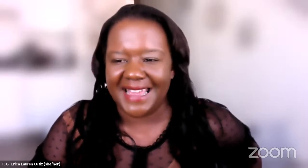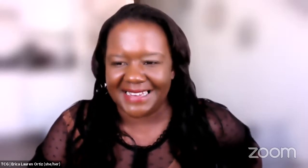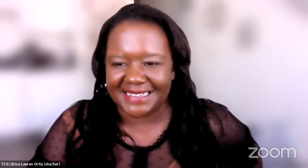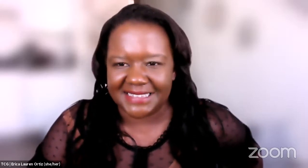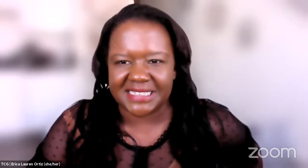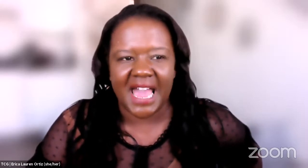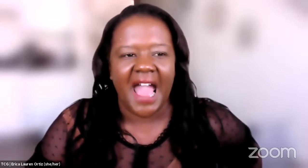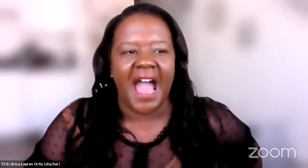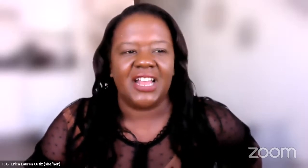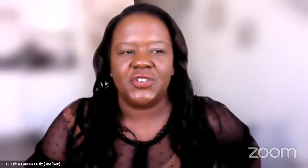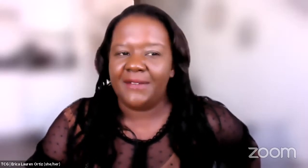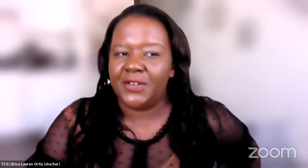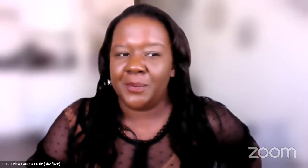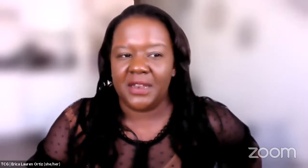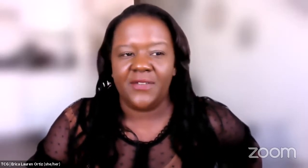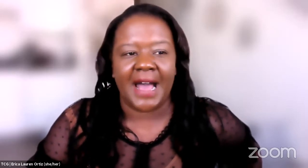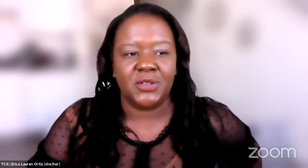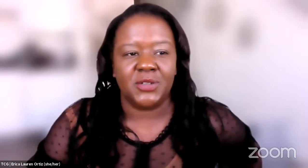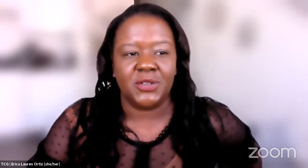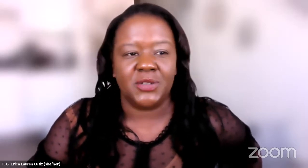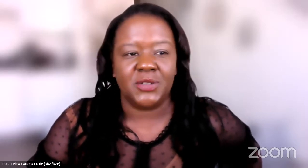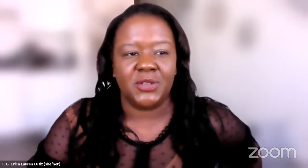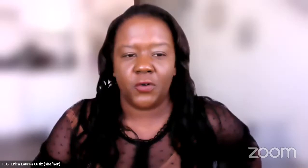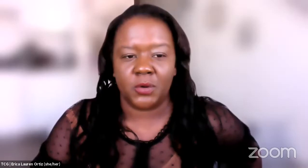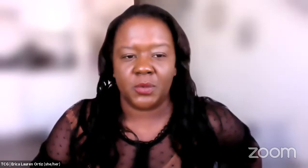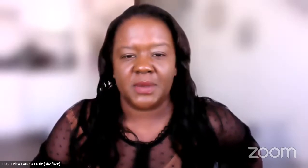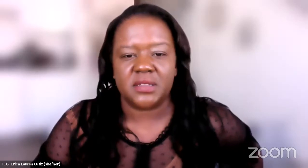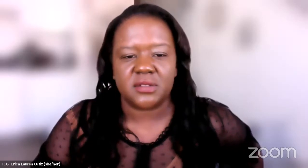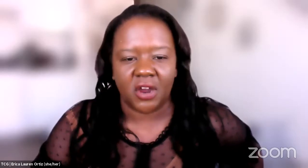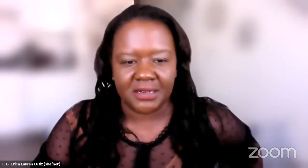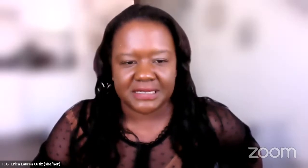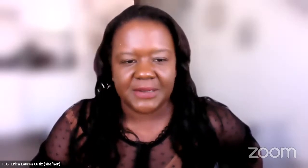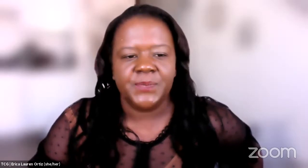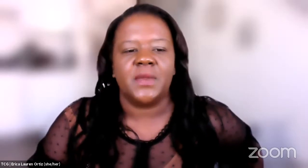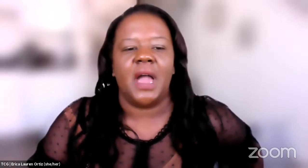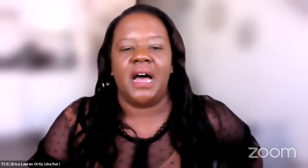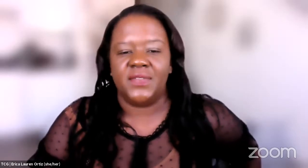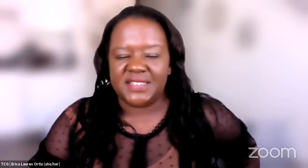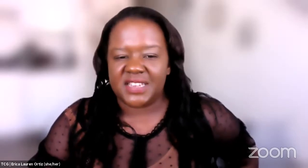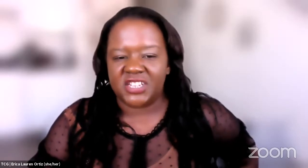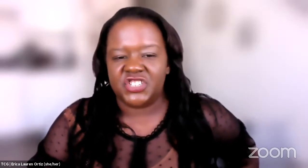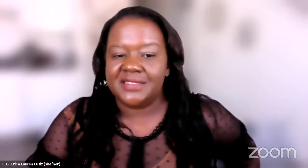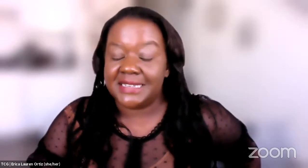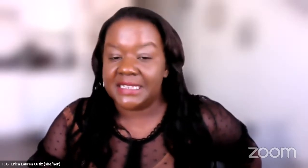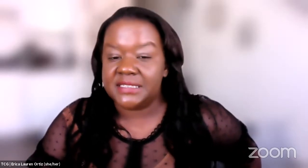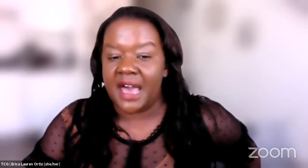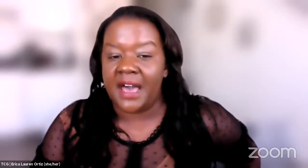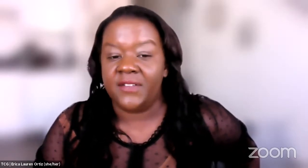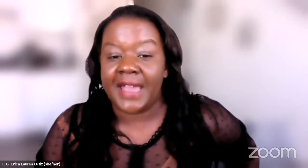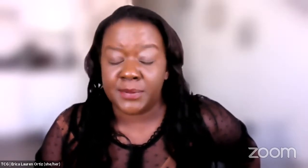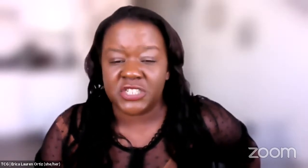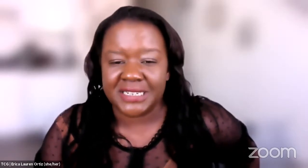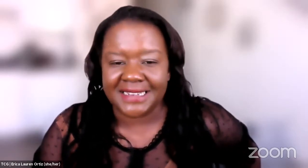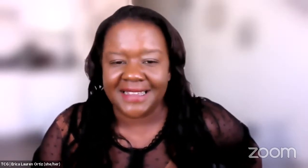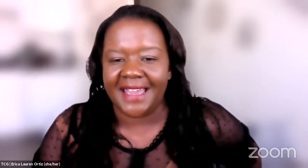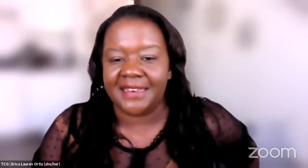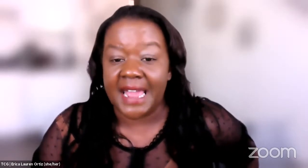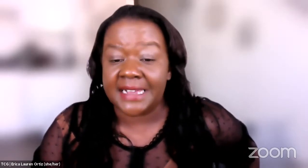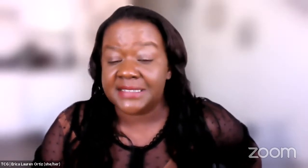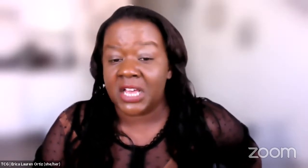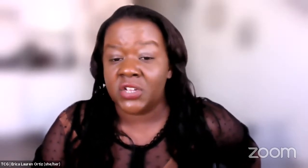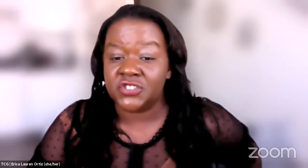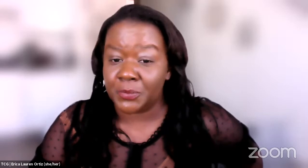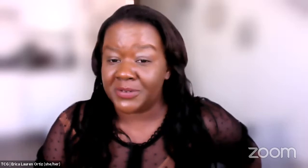Woman's Lens. I do have a bit of housekeeping just before we start. This session does have captioning